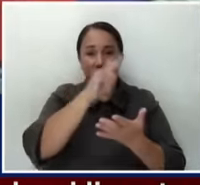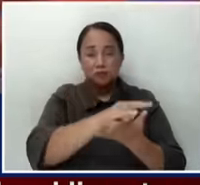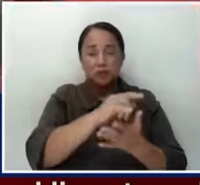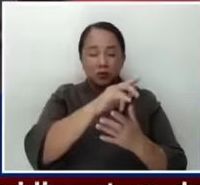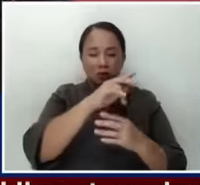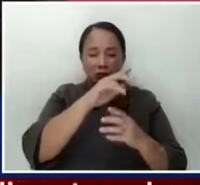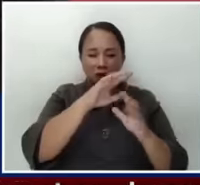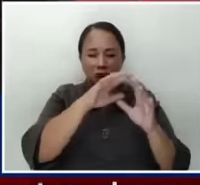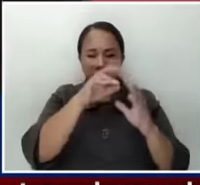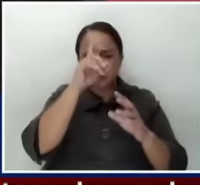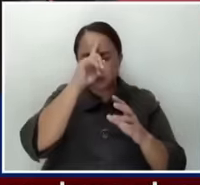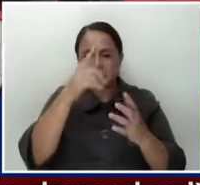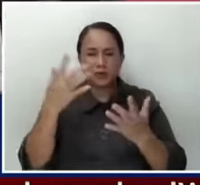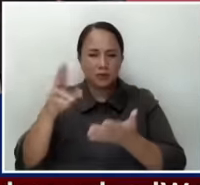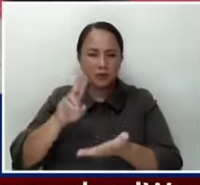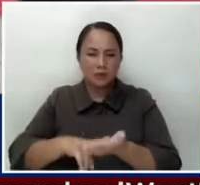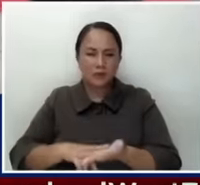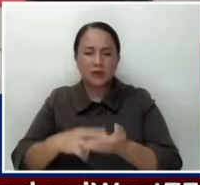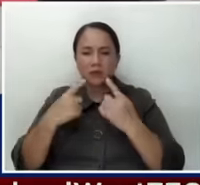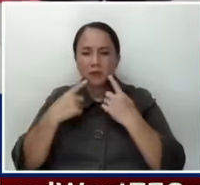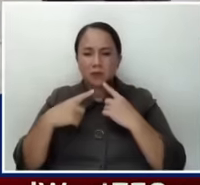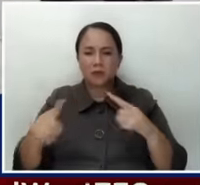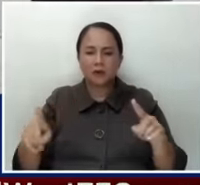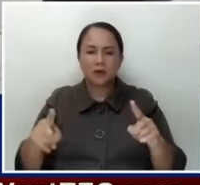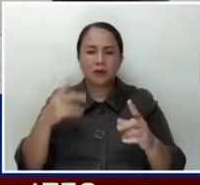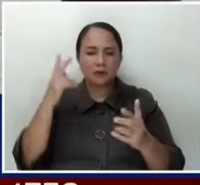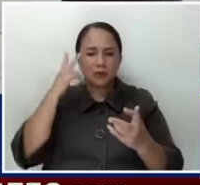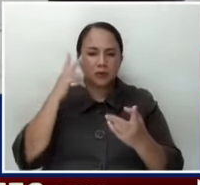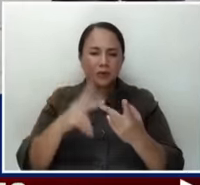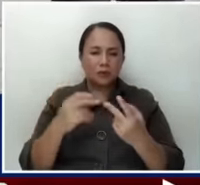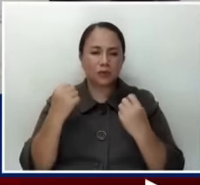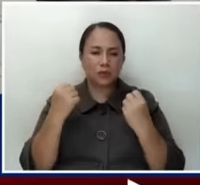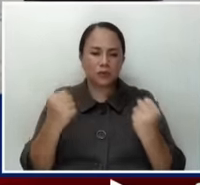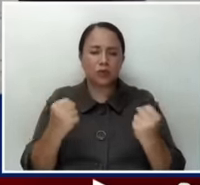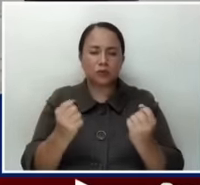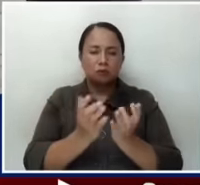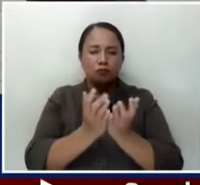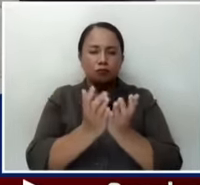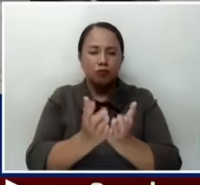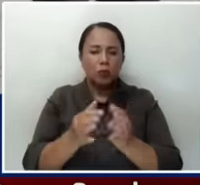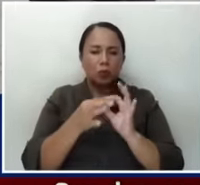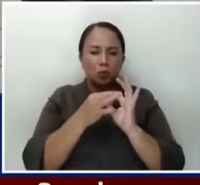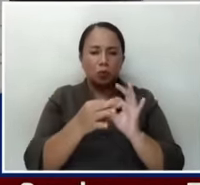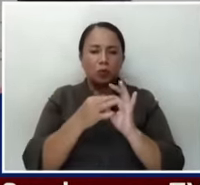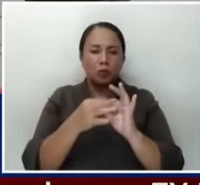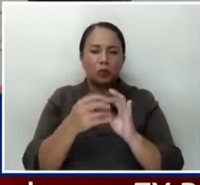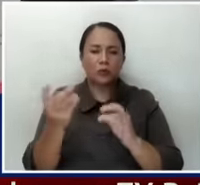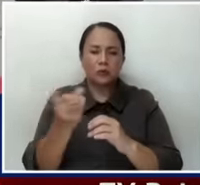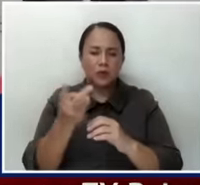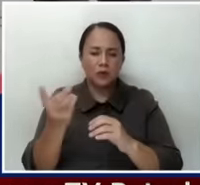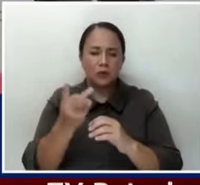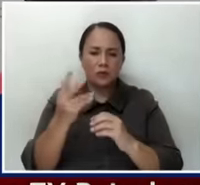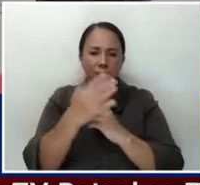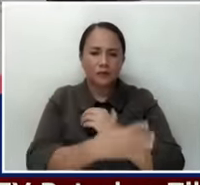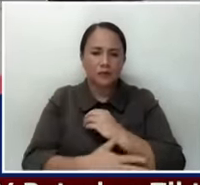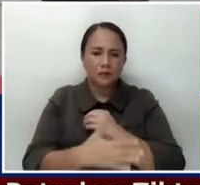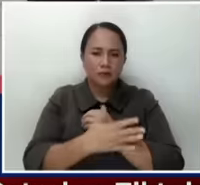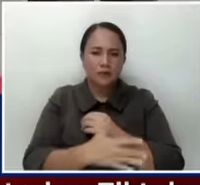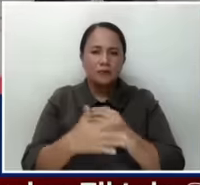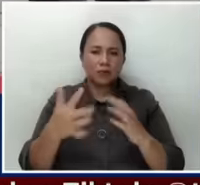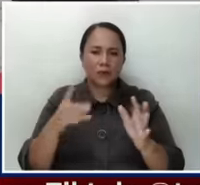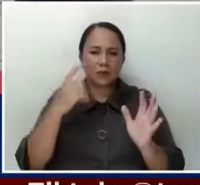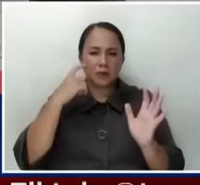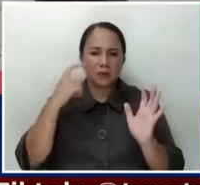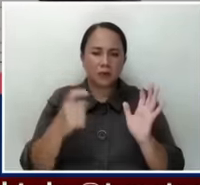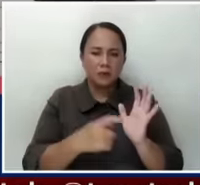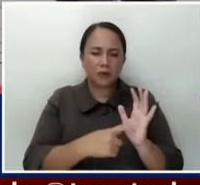napirmahan na niyang isang joint declaration of intent para palakasin ang maritime cooperation ng dalawang bansa. It has to be recognized that